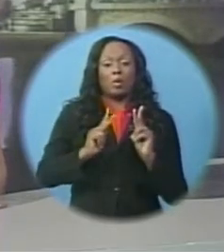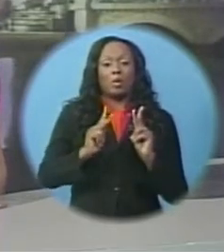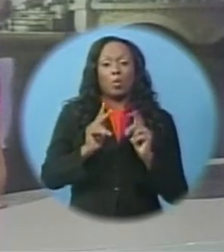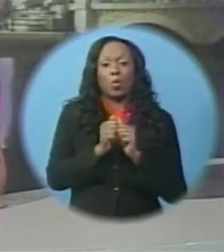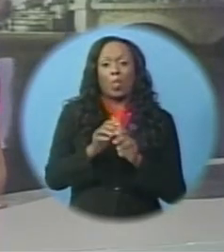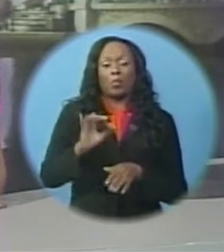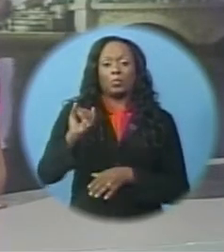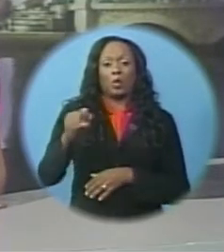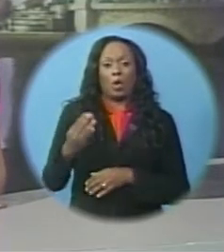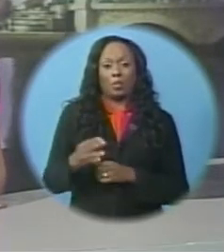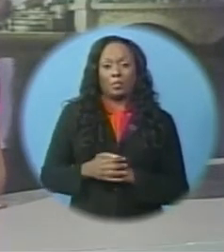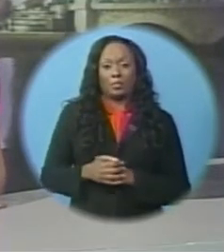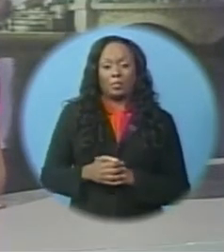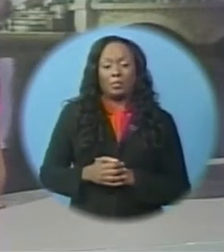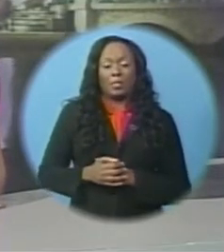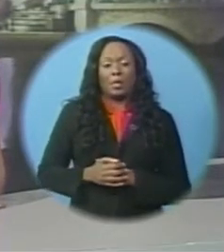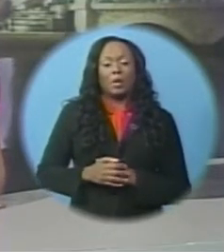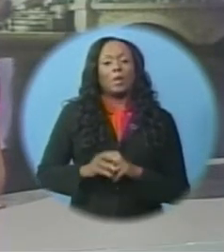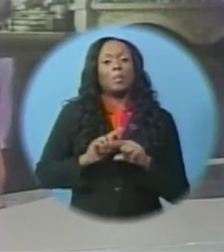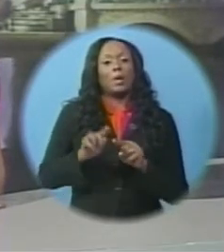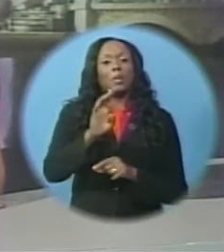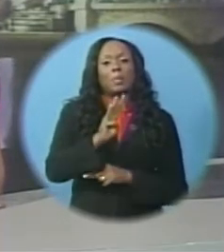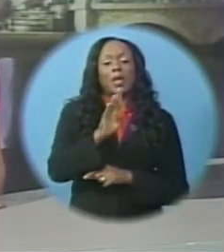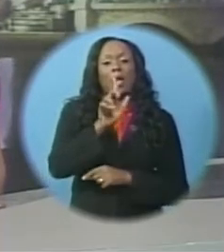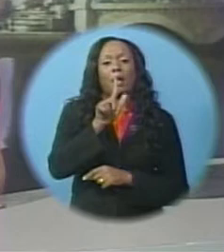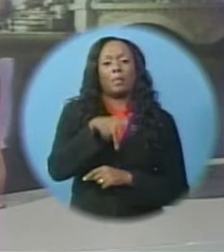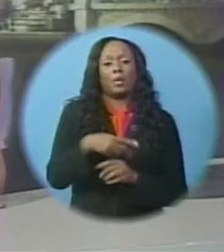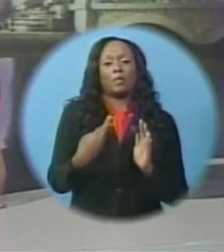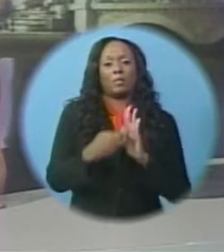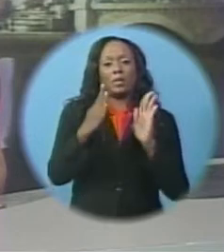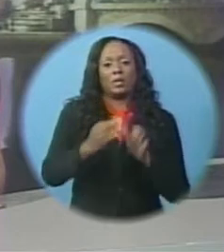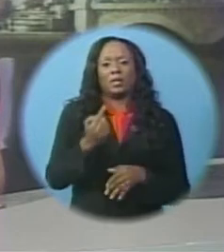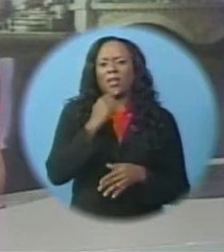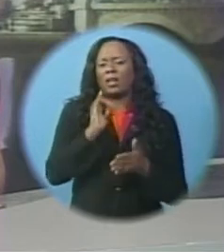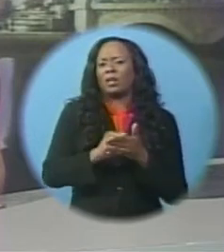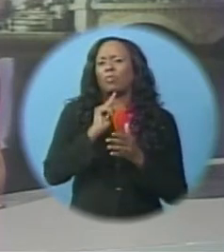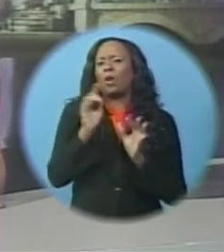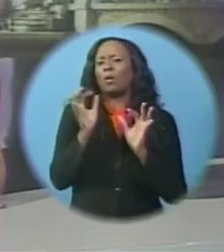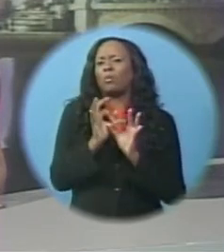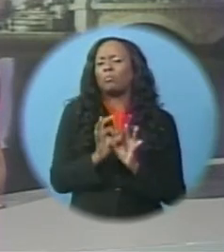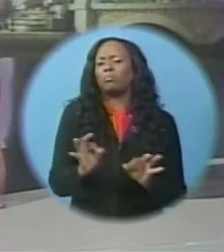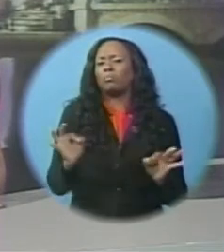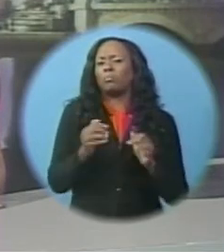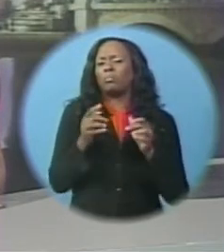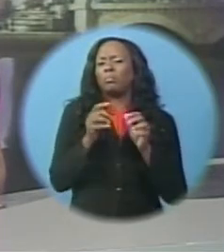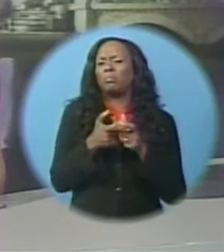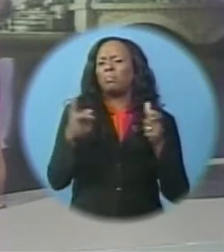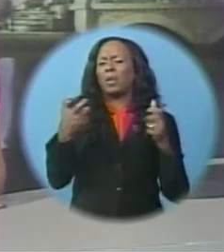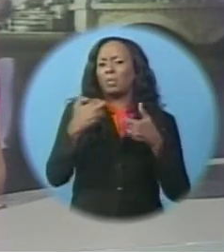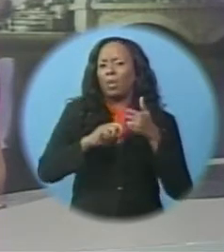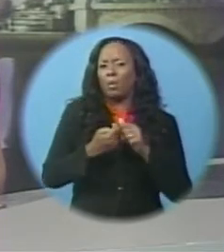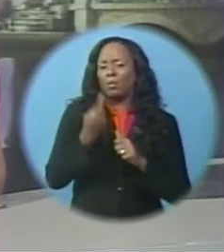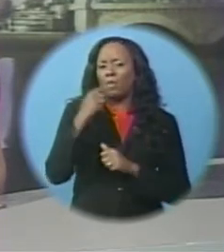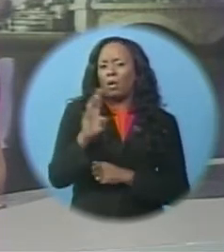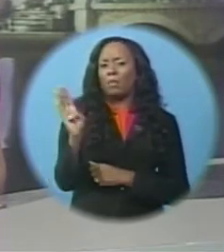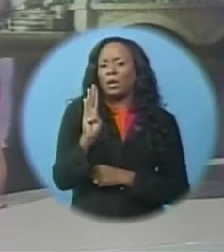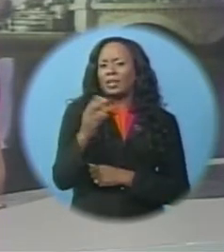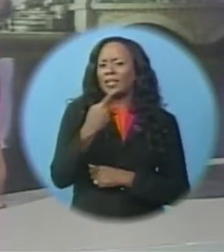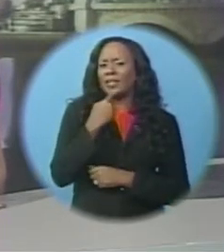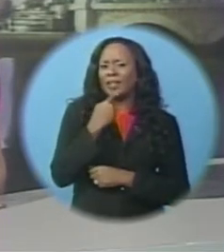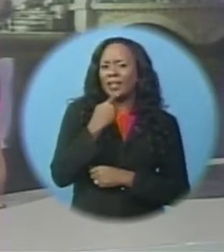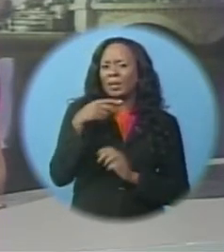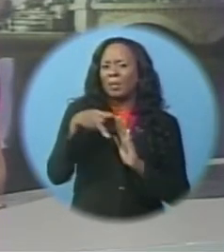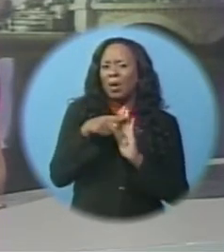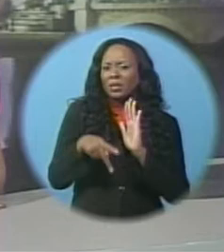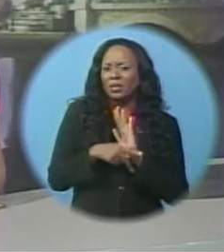the eyes of opposition St. George South MP Dwight Sutherland, this is one of the major failings of the 2016 budget. He says